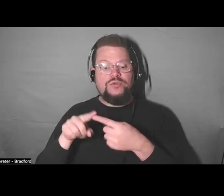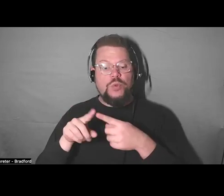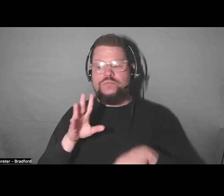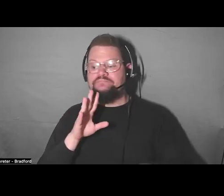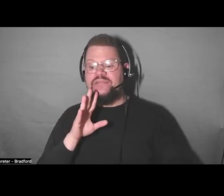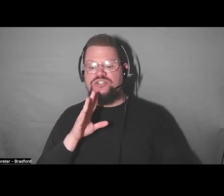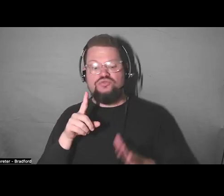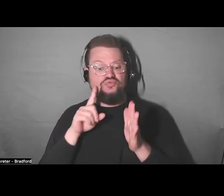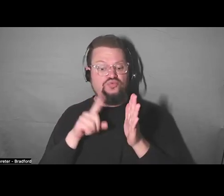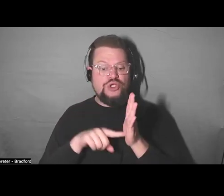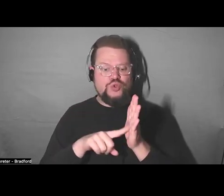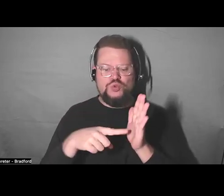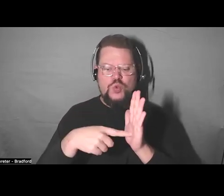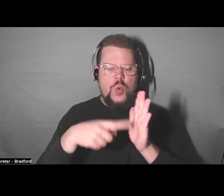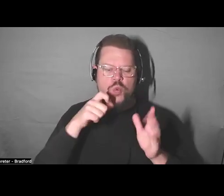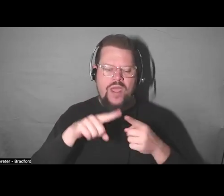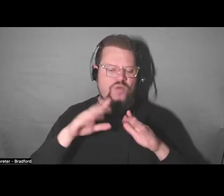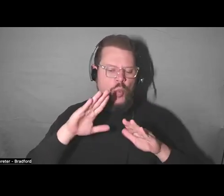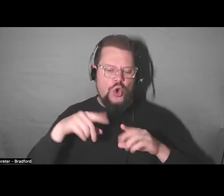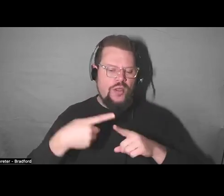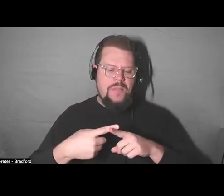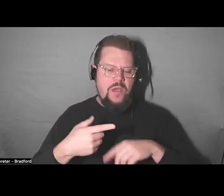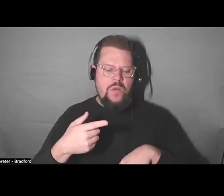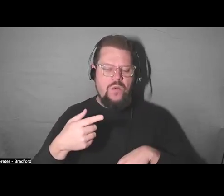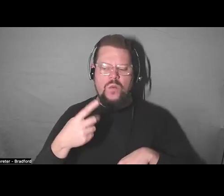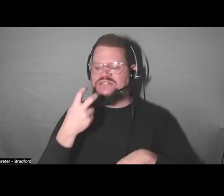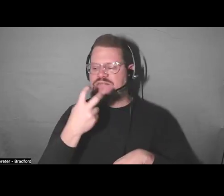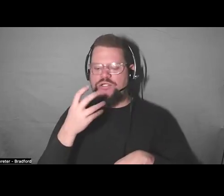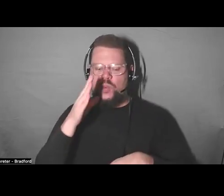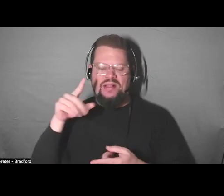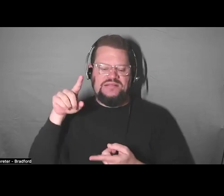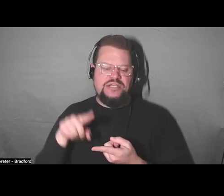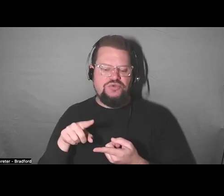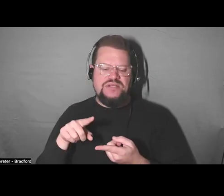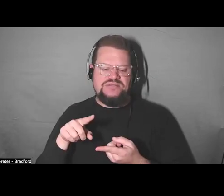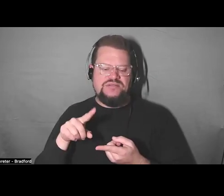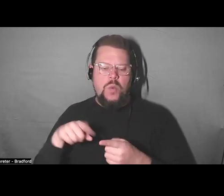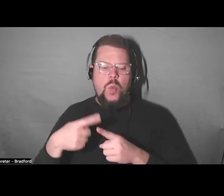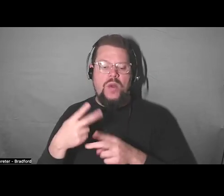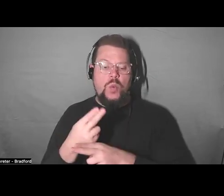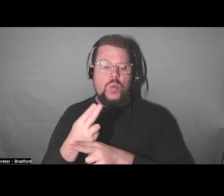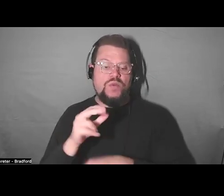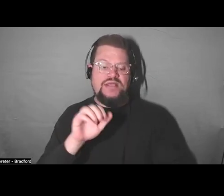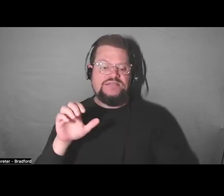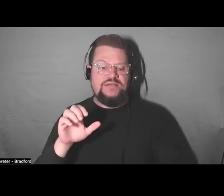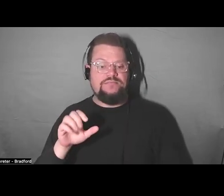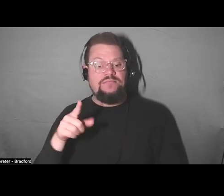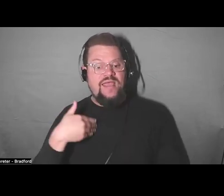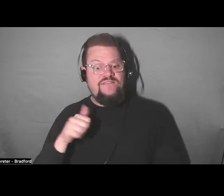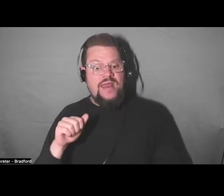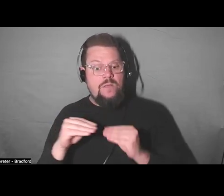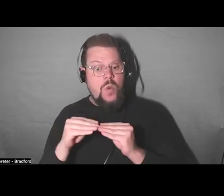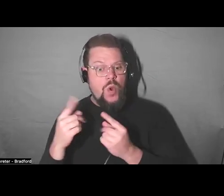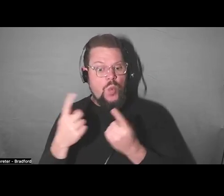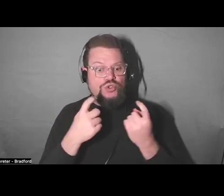research suggests that we don't need to worry about speech decreasing when we introduce AAC. Did that answer the question?